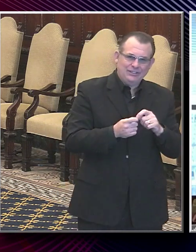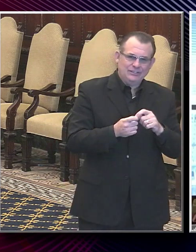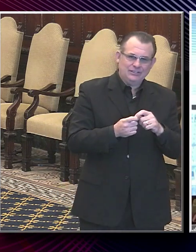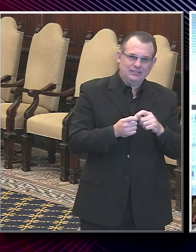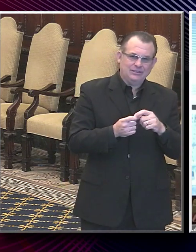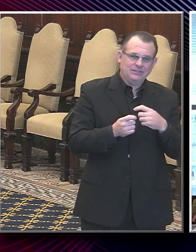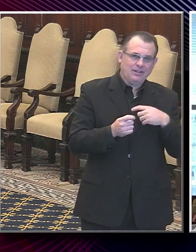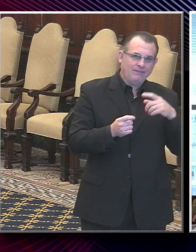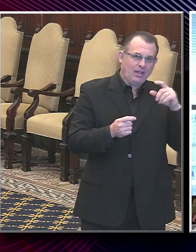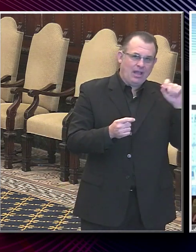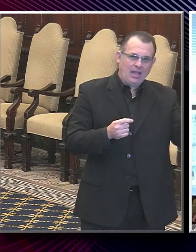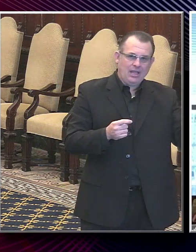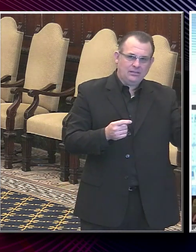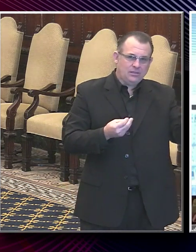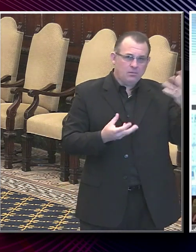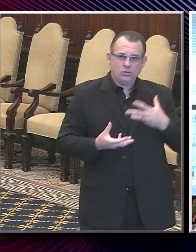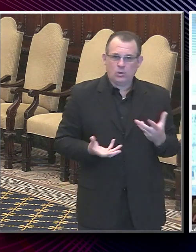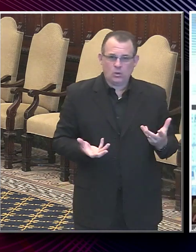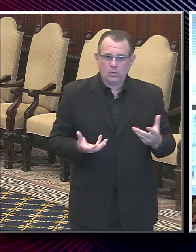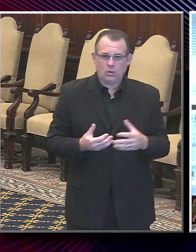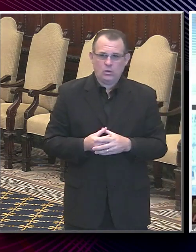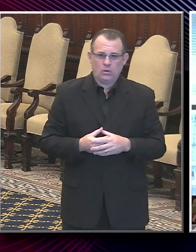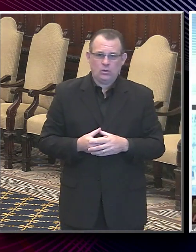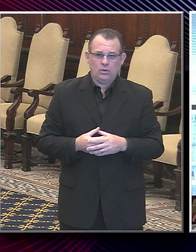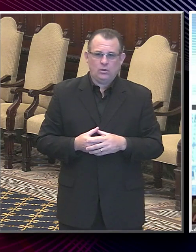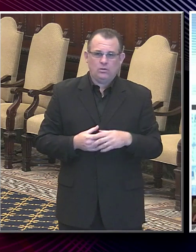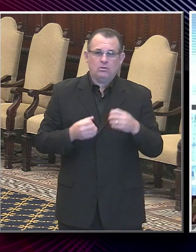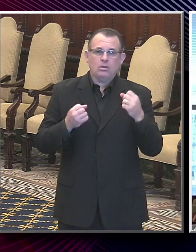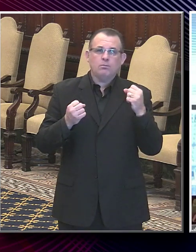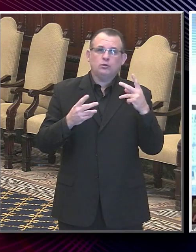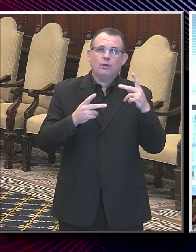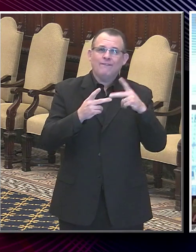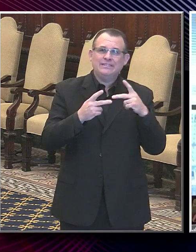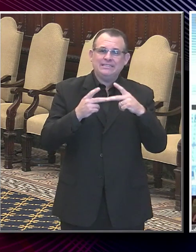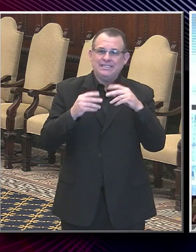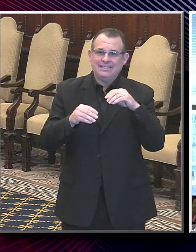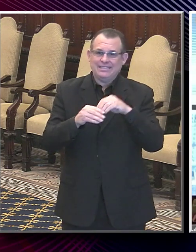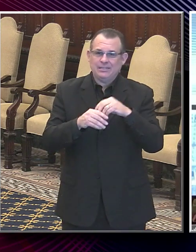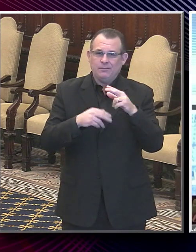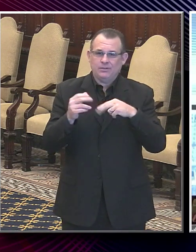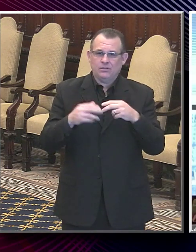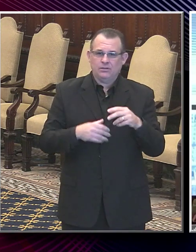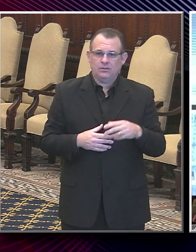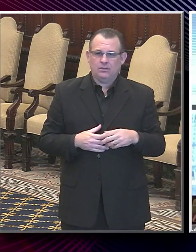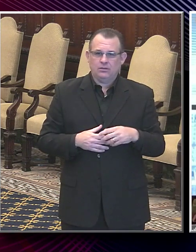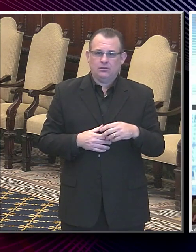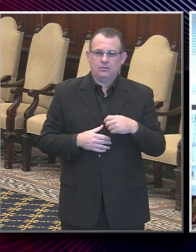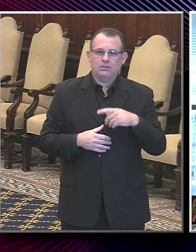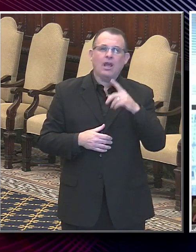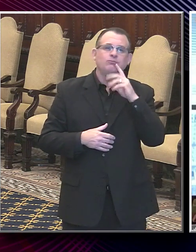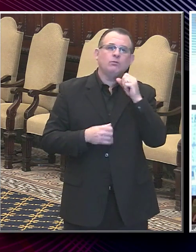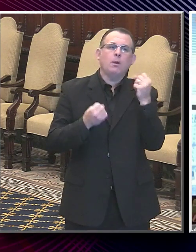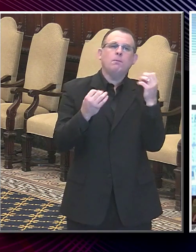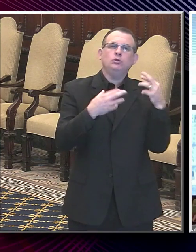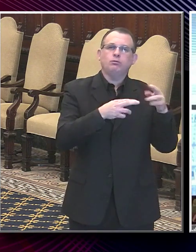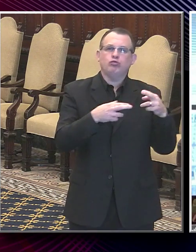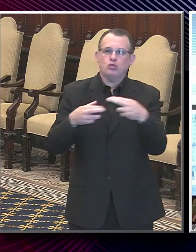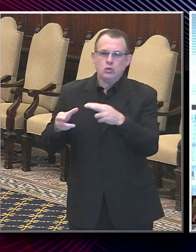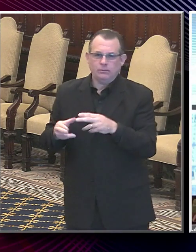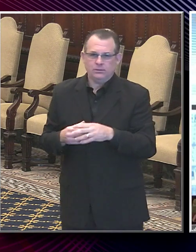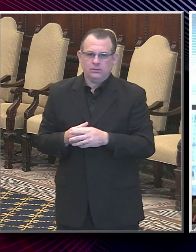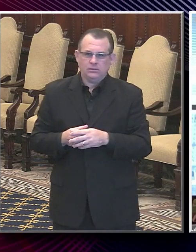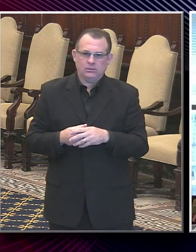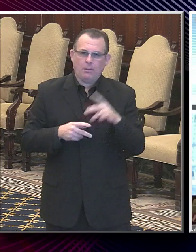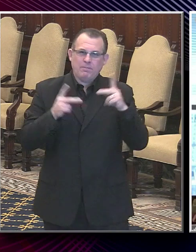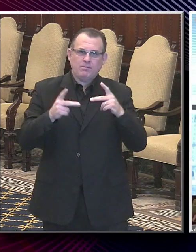is multiple facilities within the or has multiple rooms, so it's not like everybody is in one place.